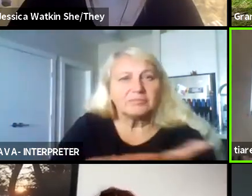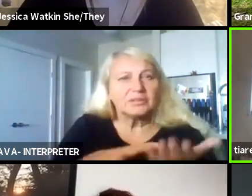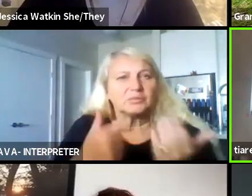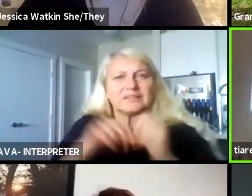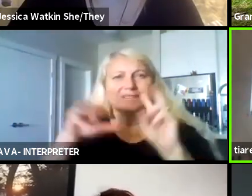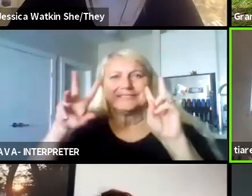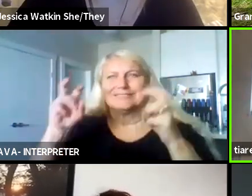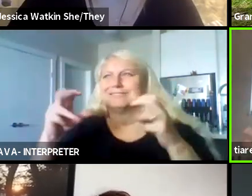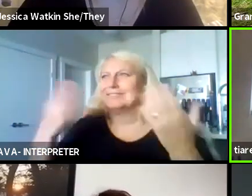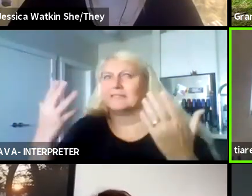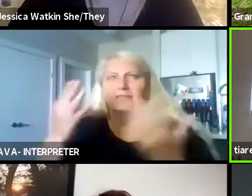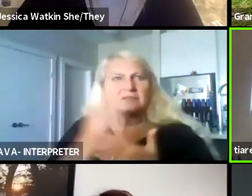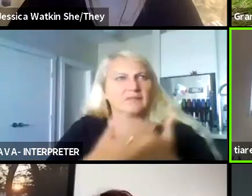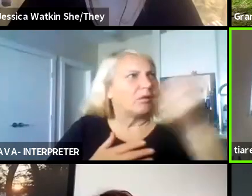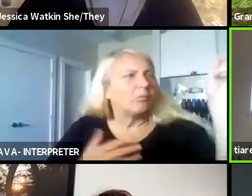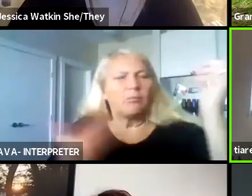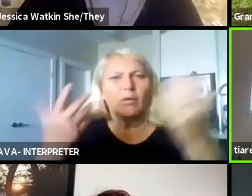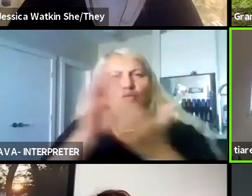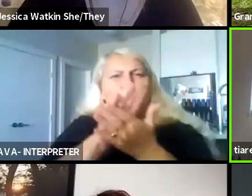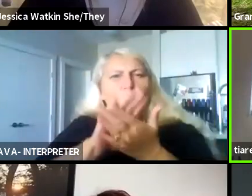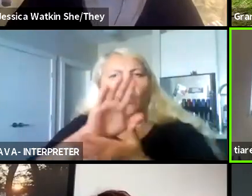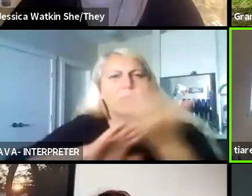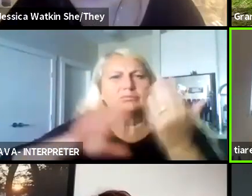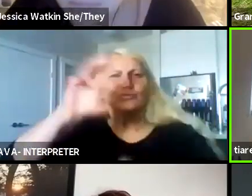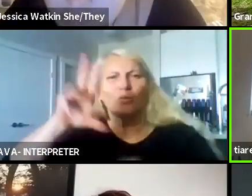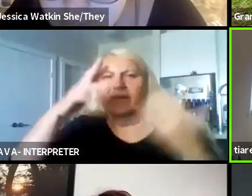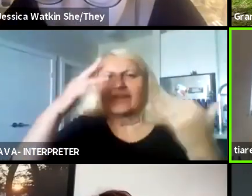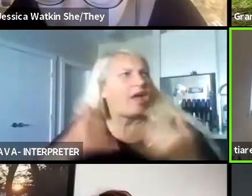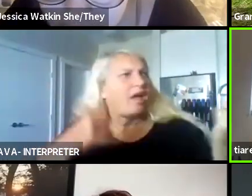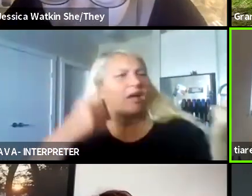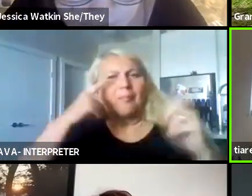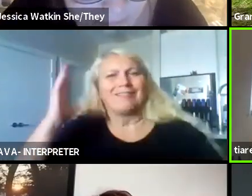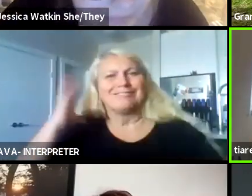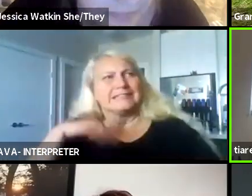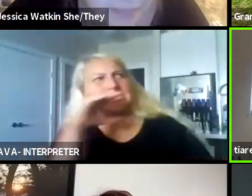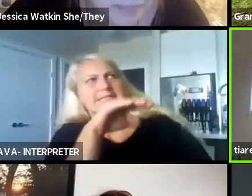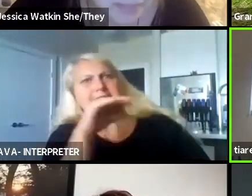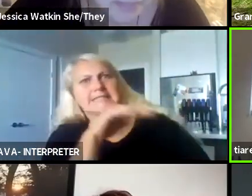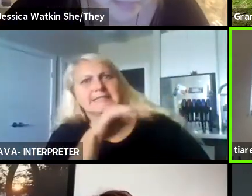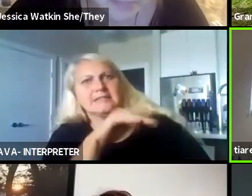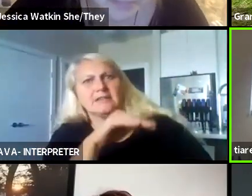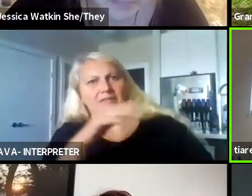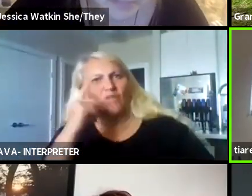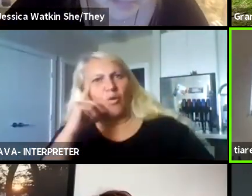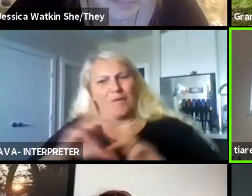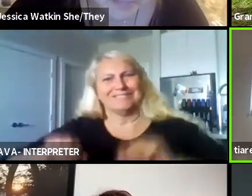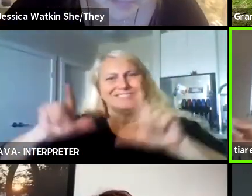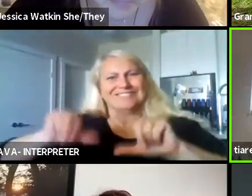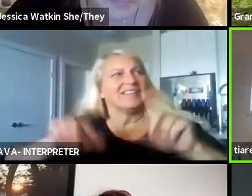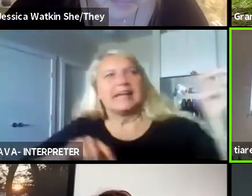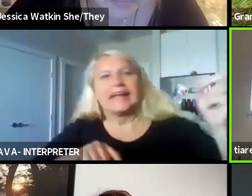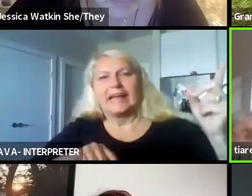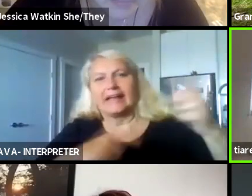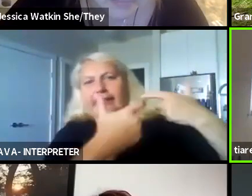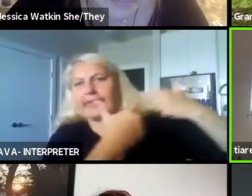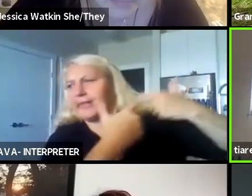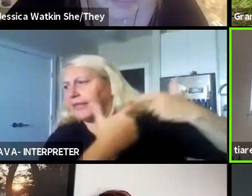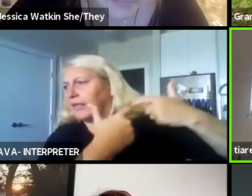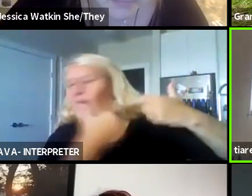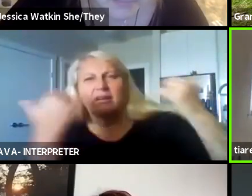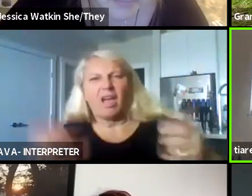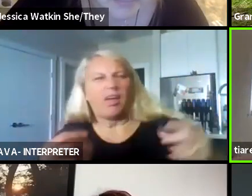suddenly jumping online and people's thoughts and emotions in response to that. And I also was thinking maybe there will be